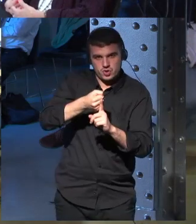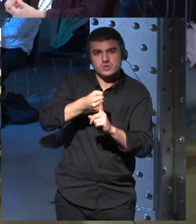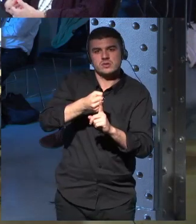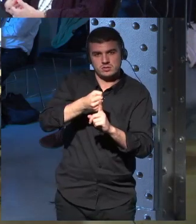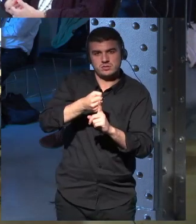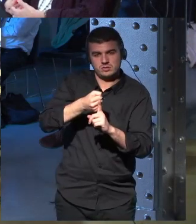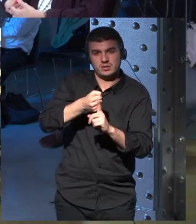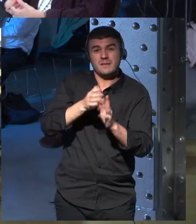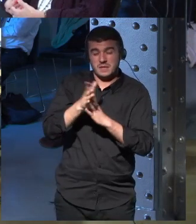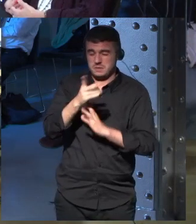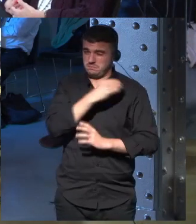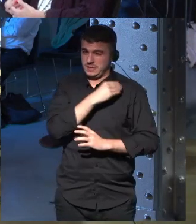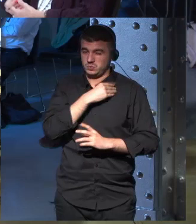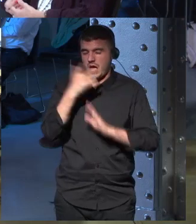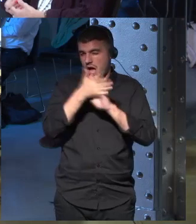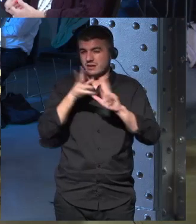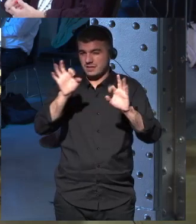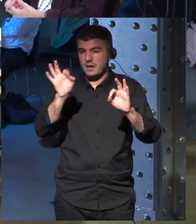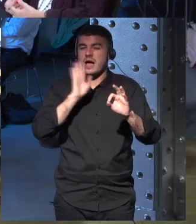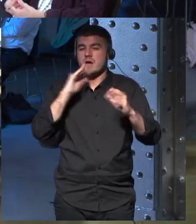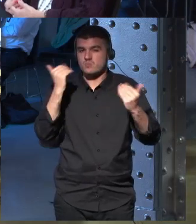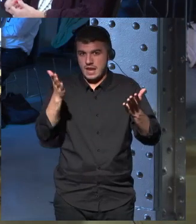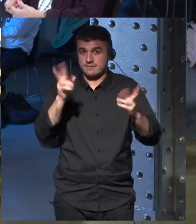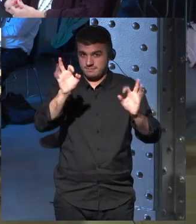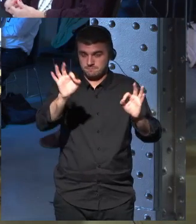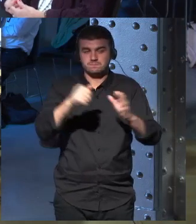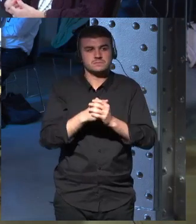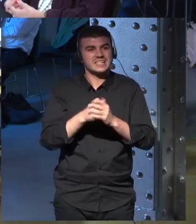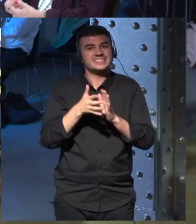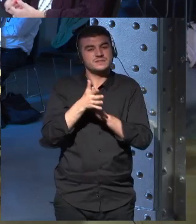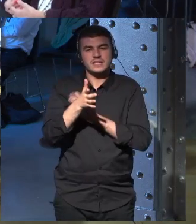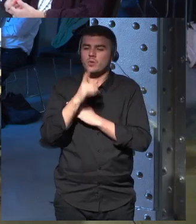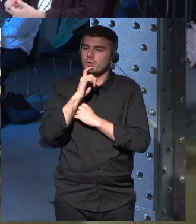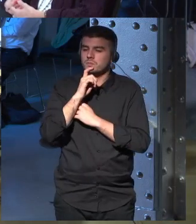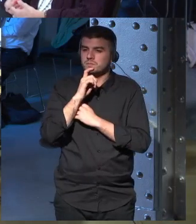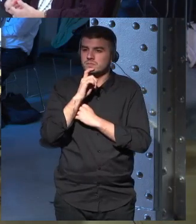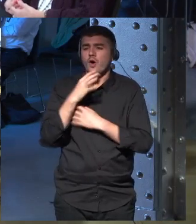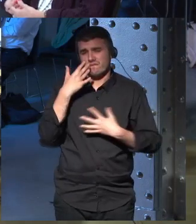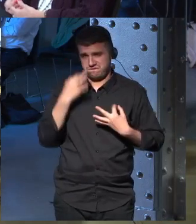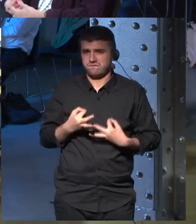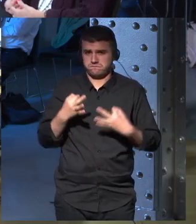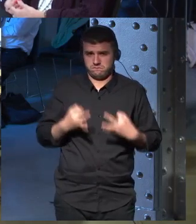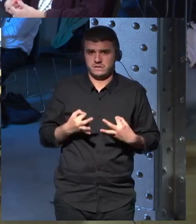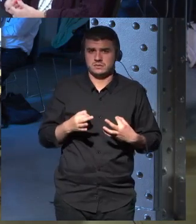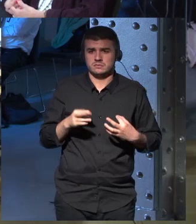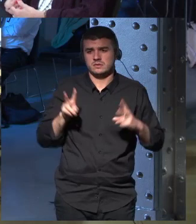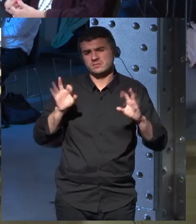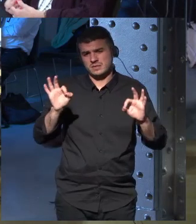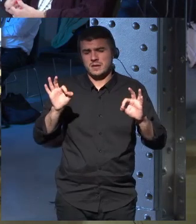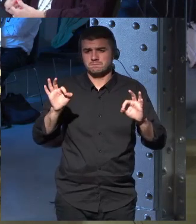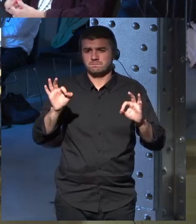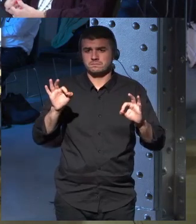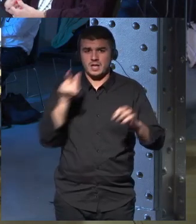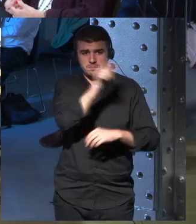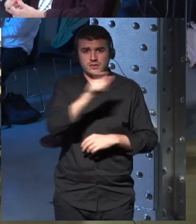we asked was, is it true that the repressed always re-emerges? This is the